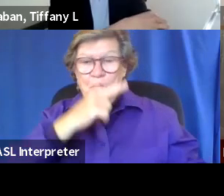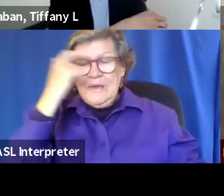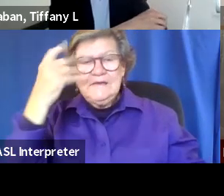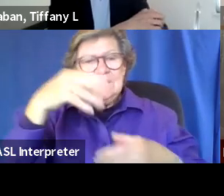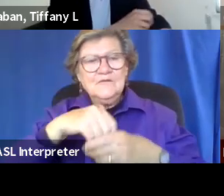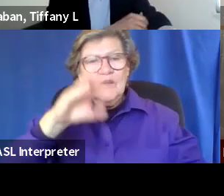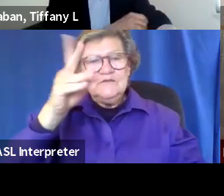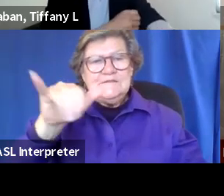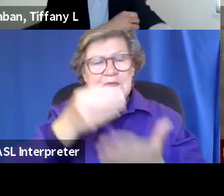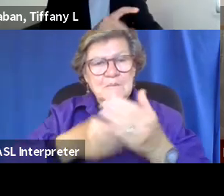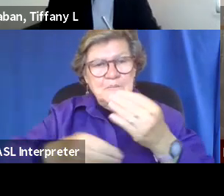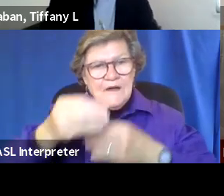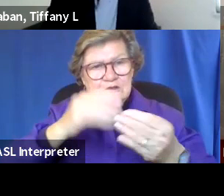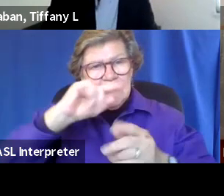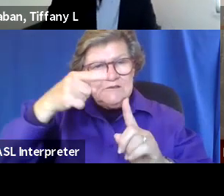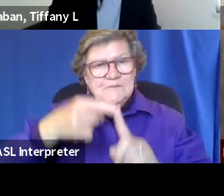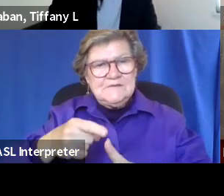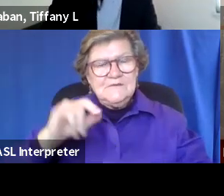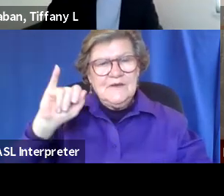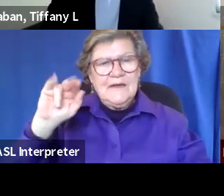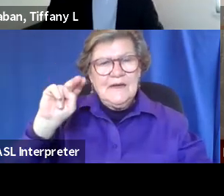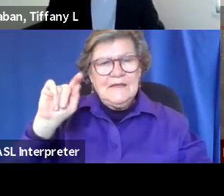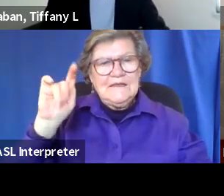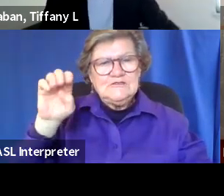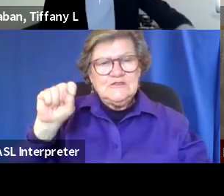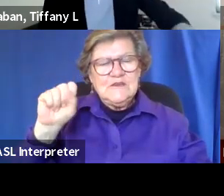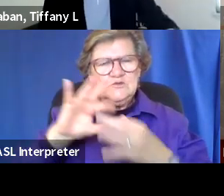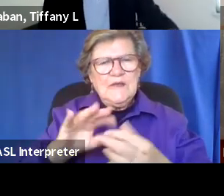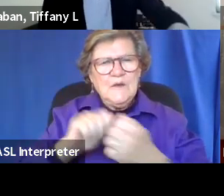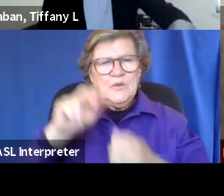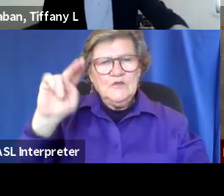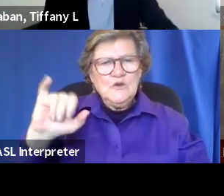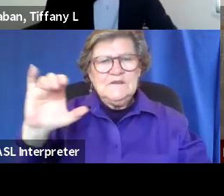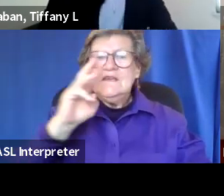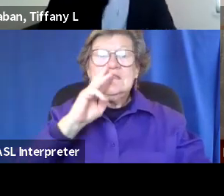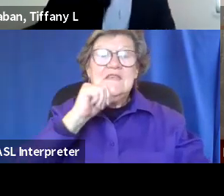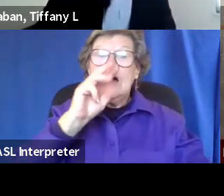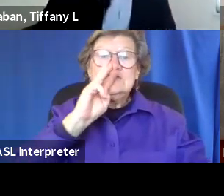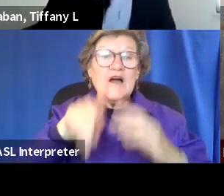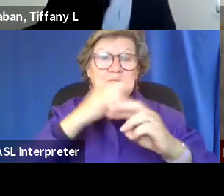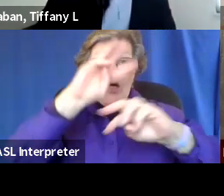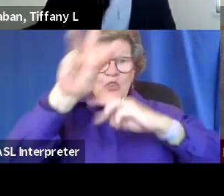city budget and certain initiatives within the city. Like, we're not talking about the world. We're talking about a